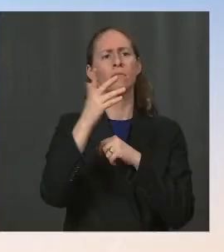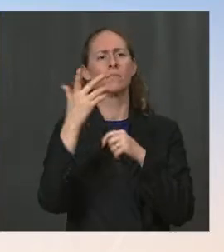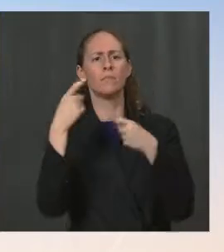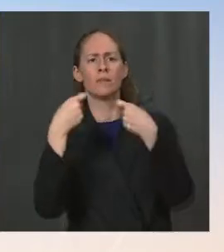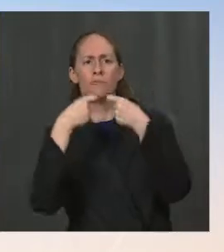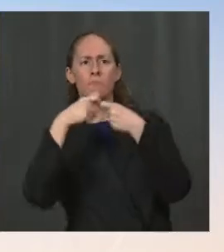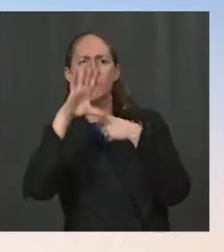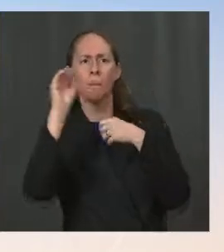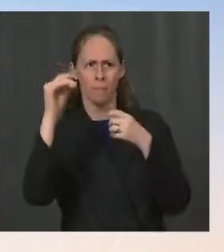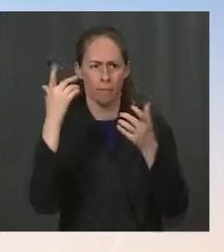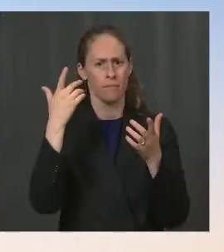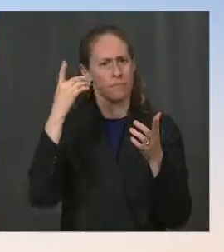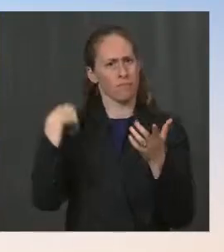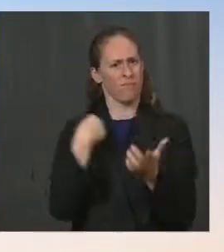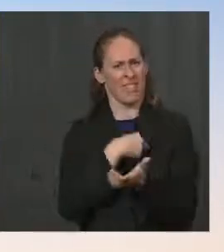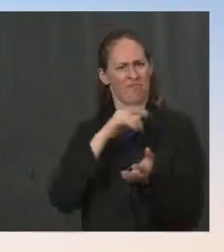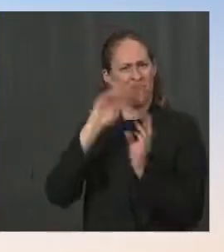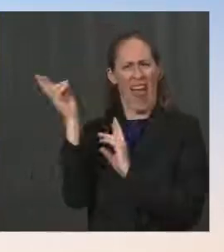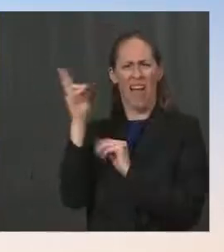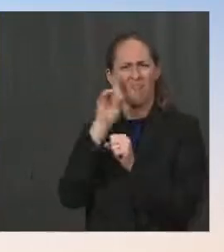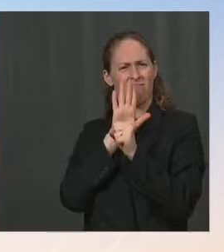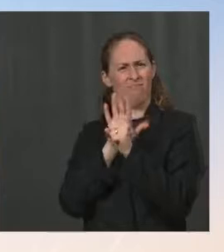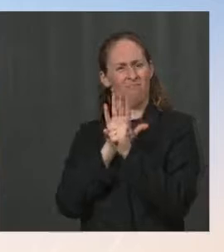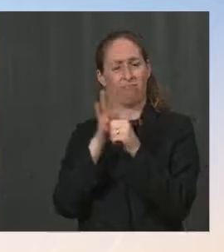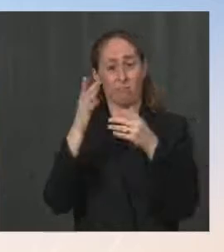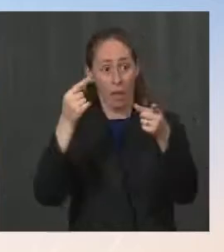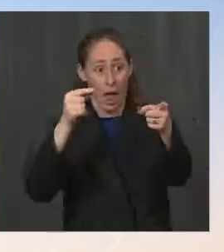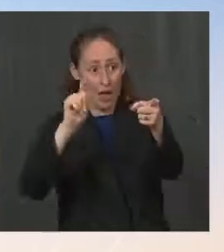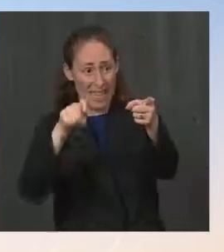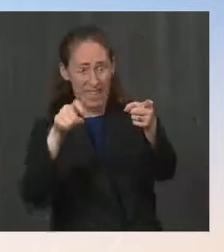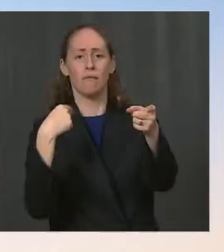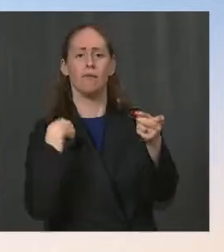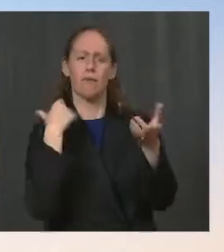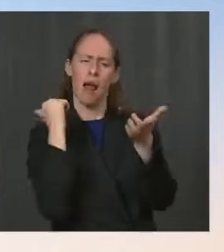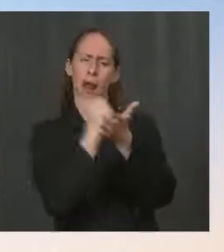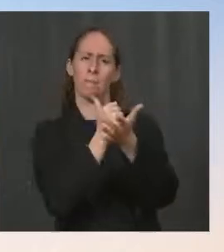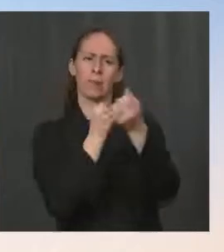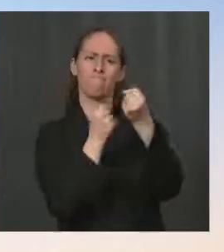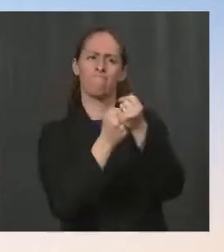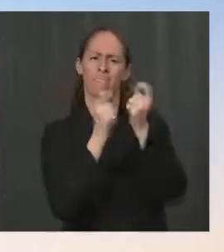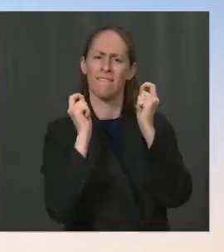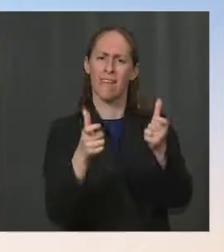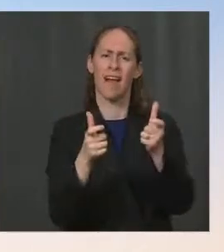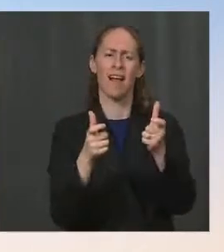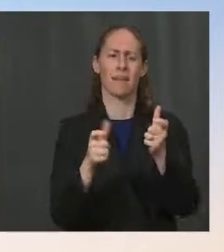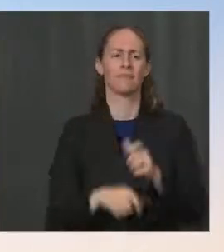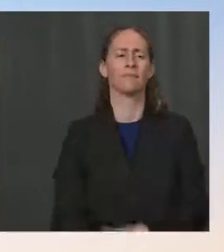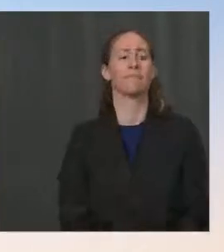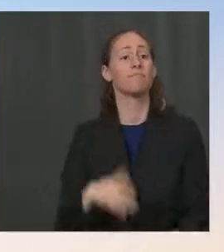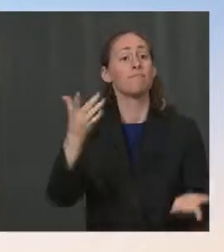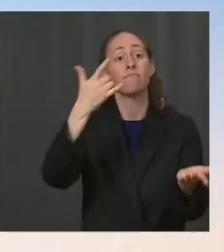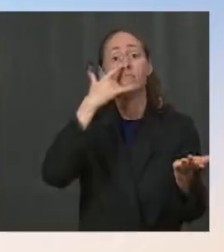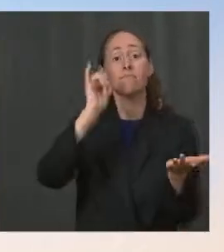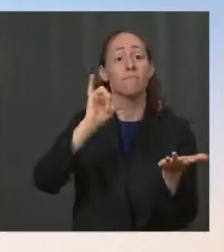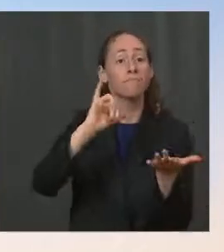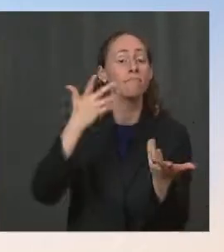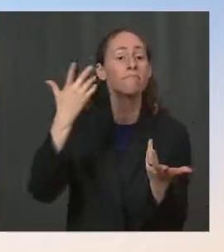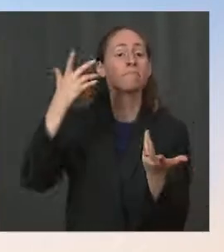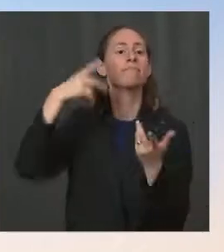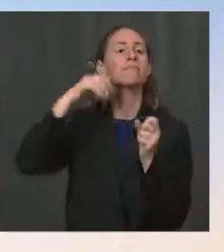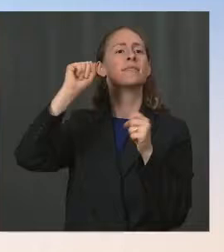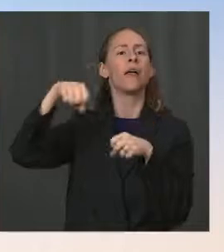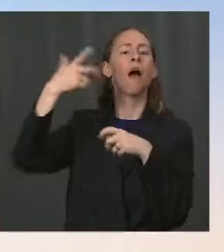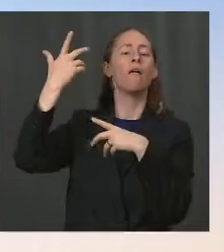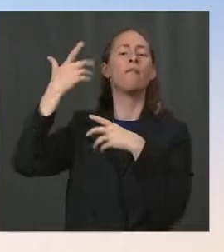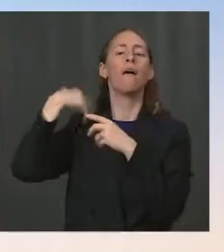providing resources wherever they are needed. As part of that, the federal government is sharing aerial and satellite imagery to support damage assessments, helping with